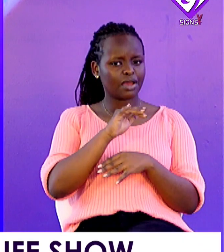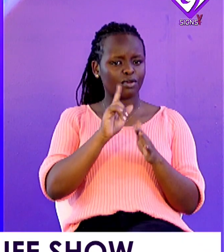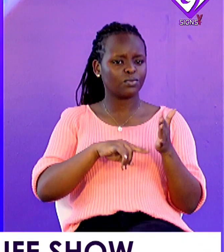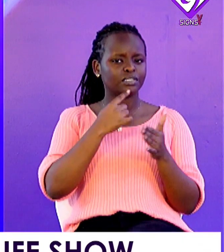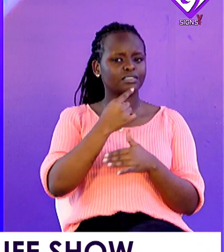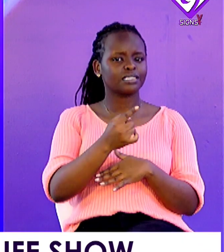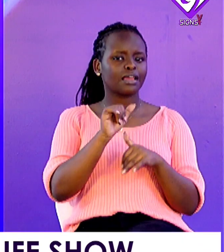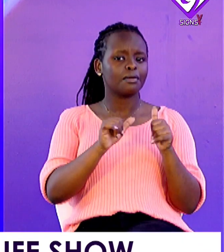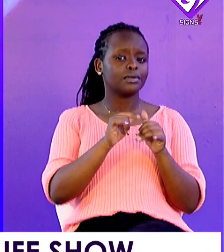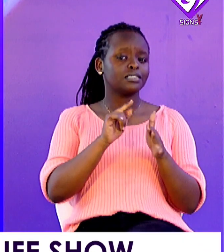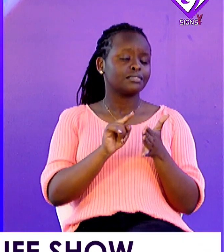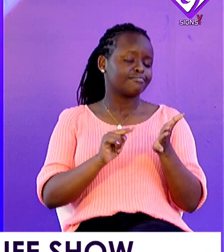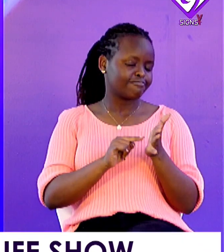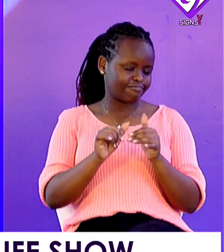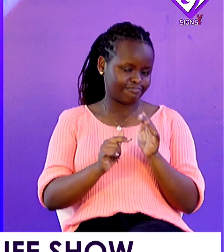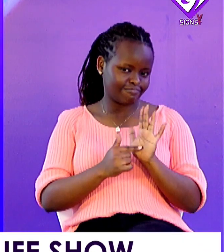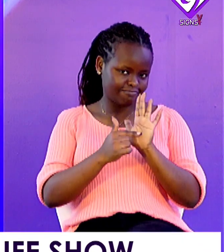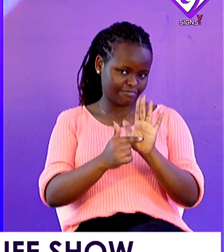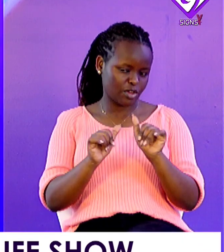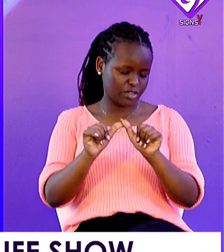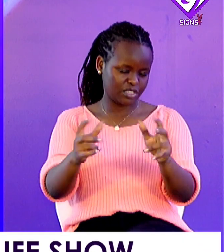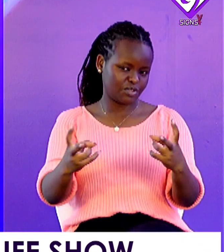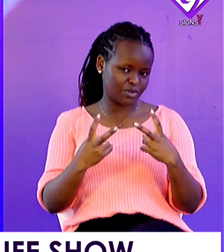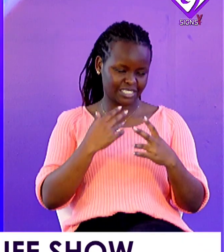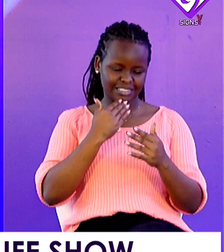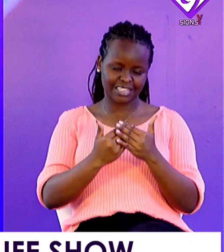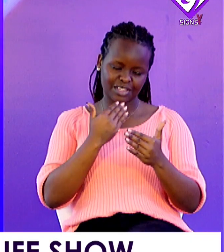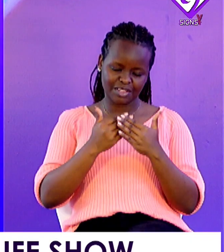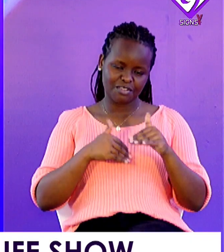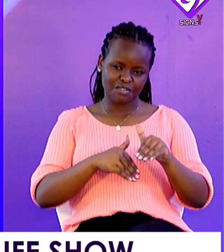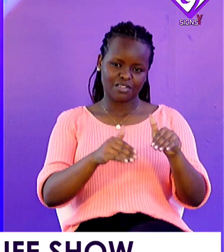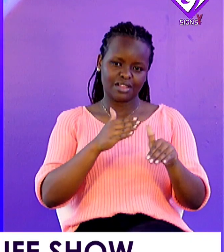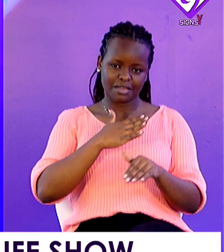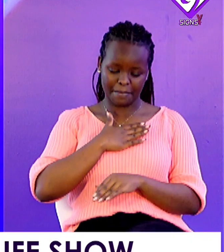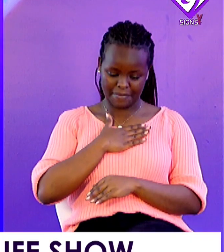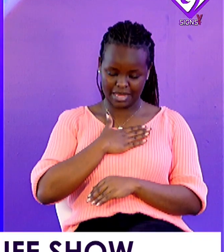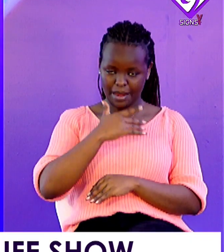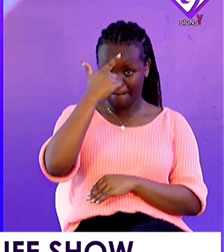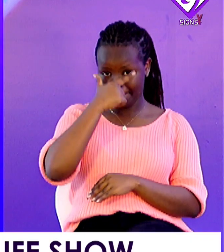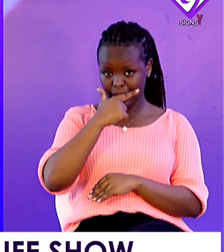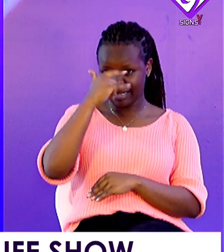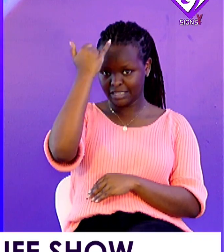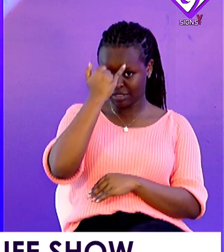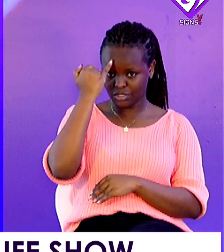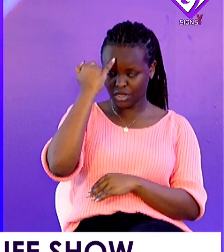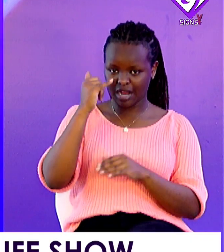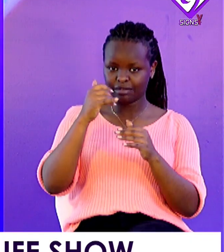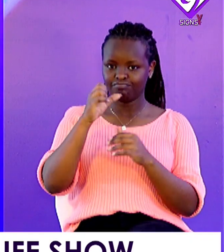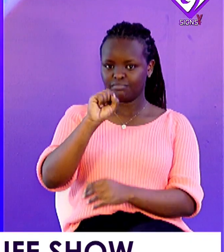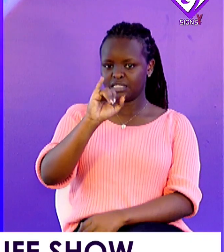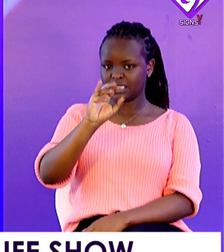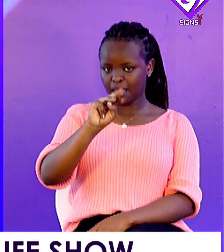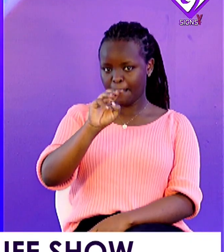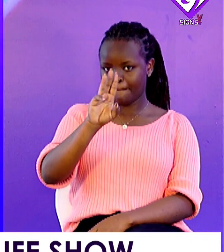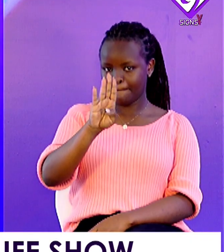show. Keep on watching. Thank you for following me on my own socials, Blind Jonah Simba, Facebook and